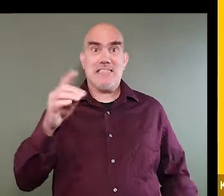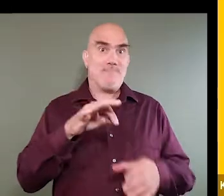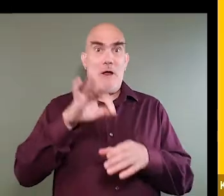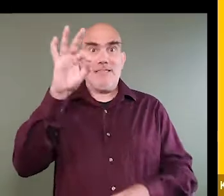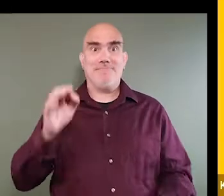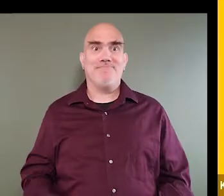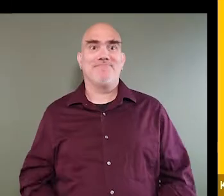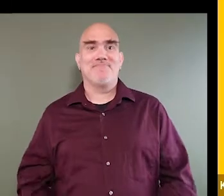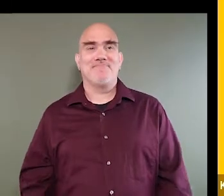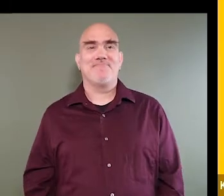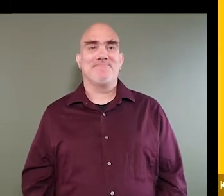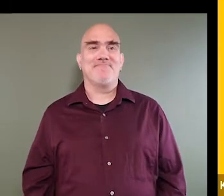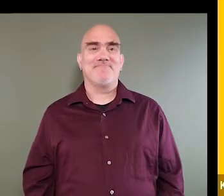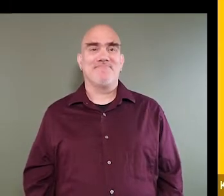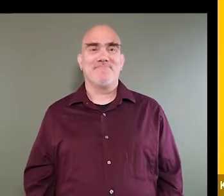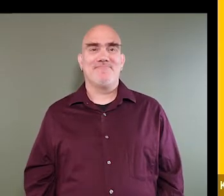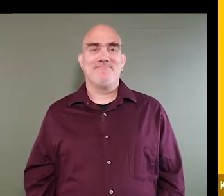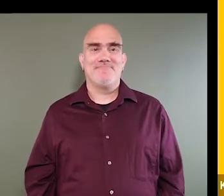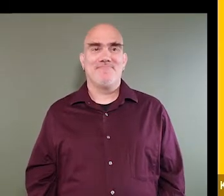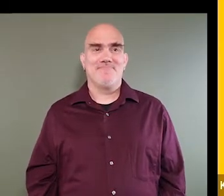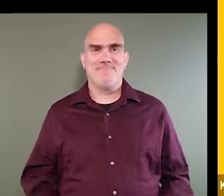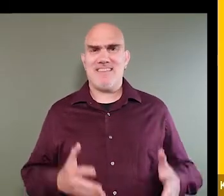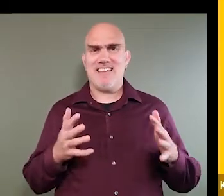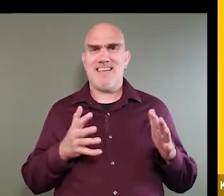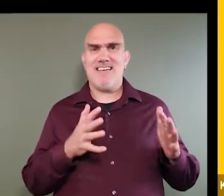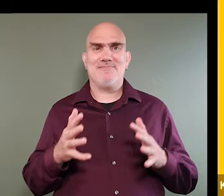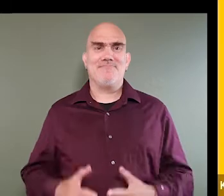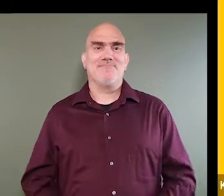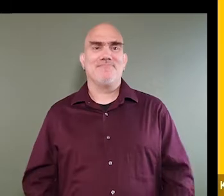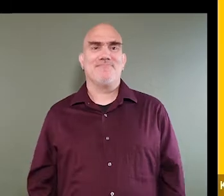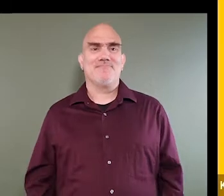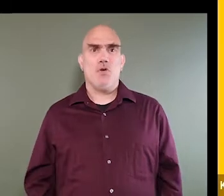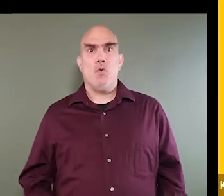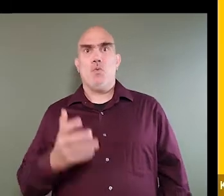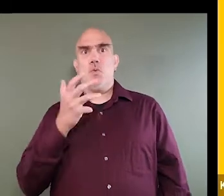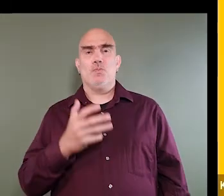and spirit. Woo.